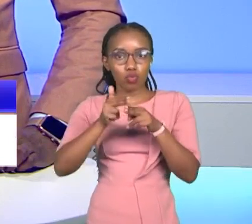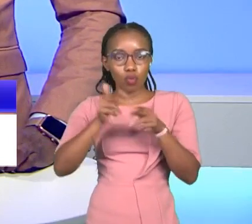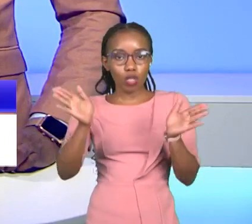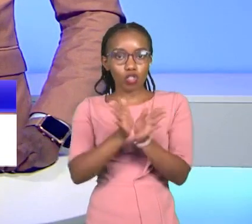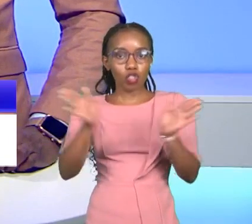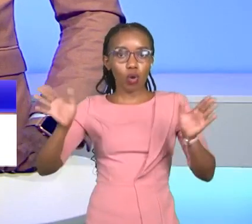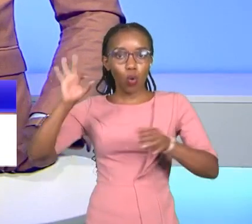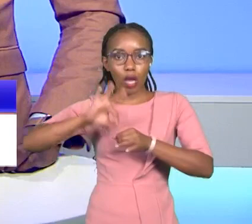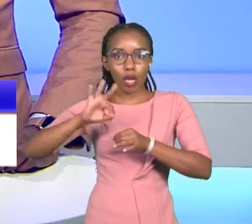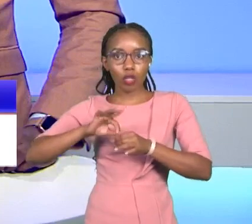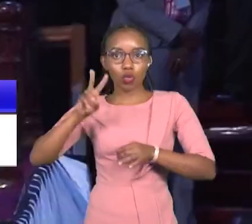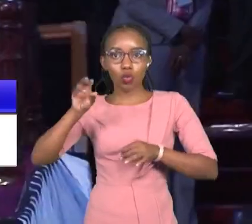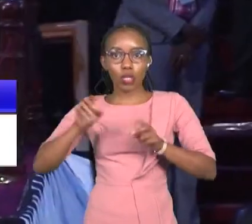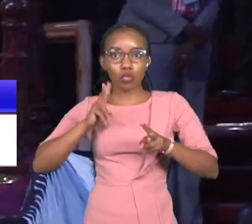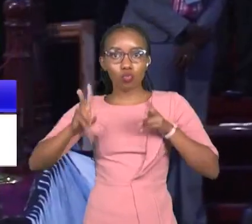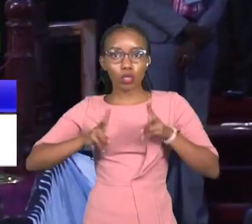election.